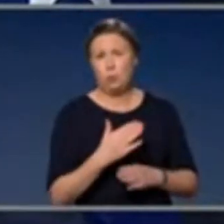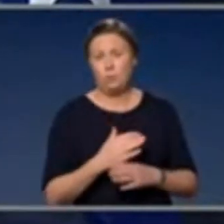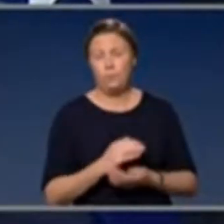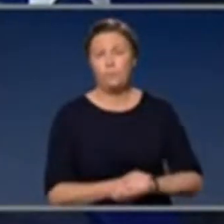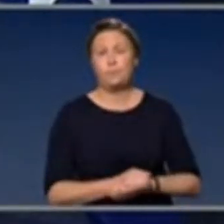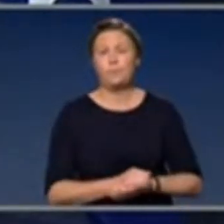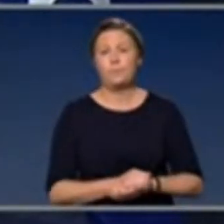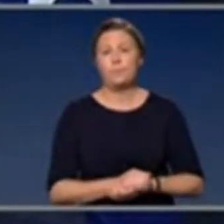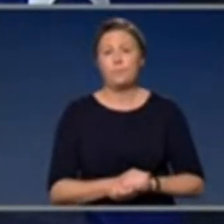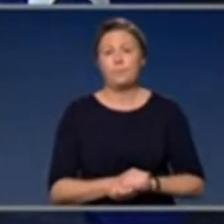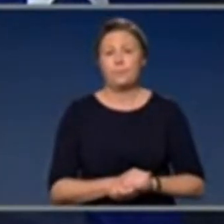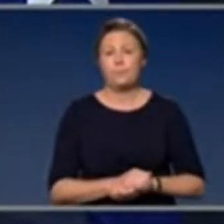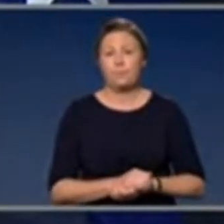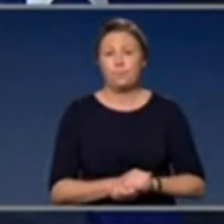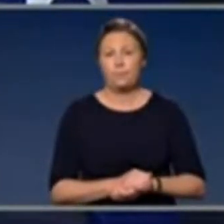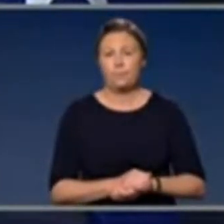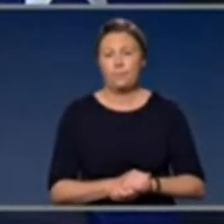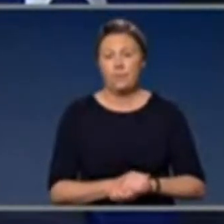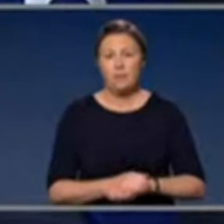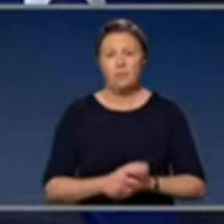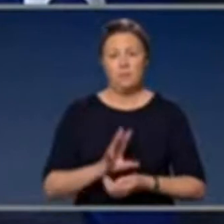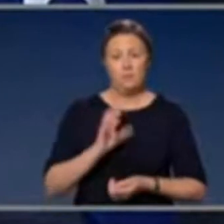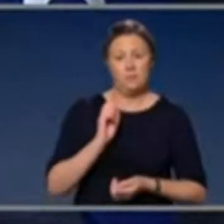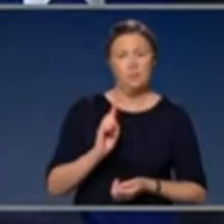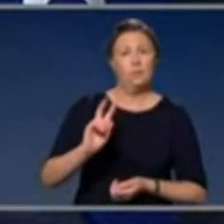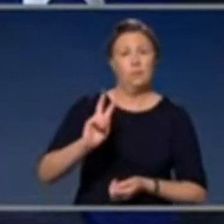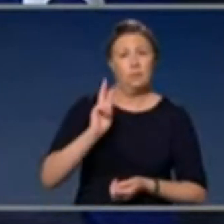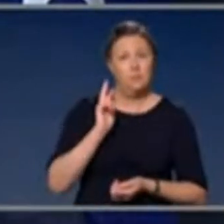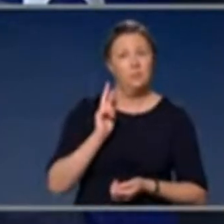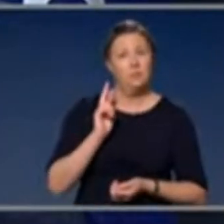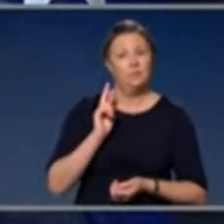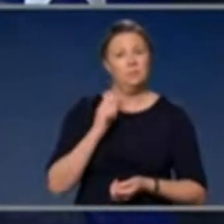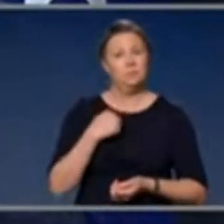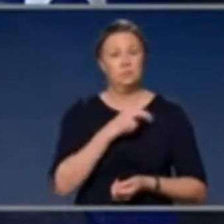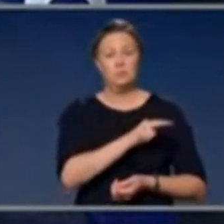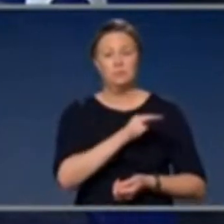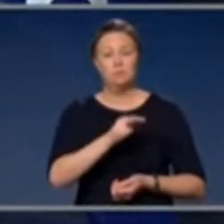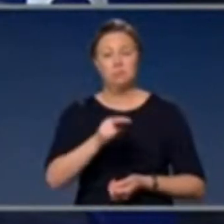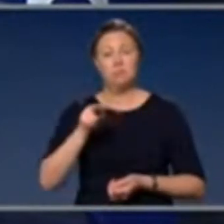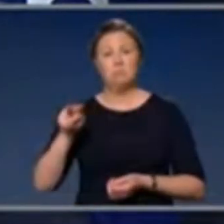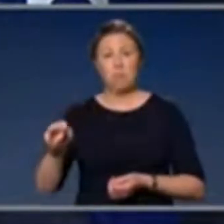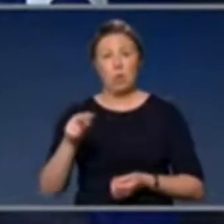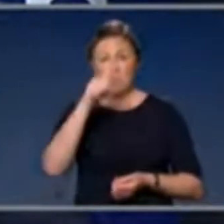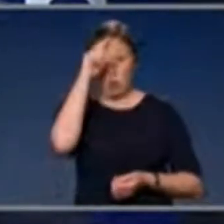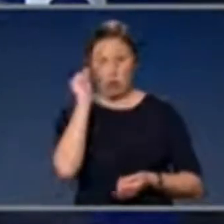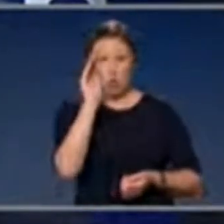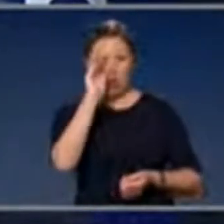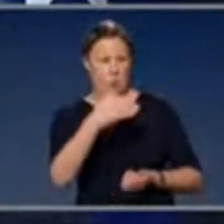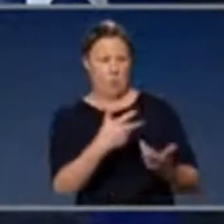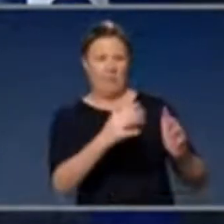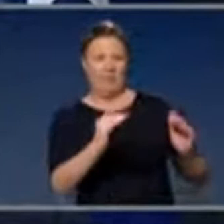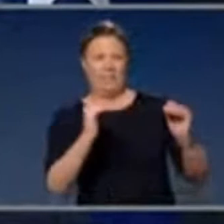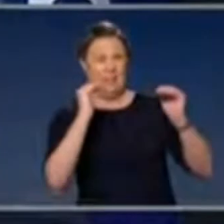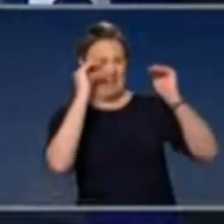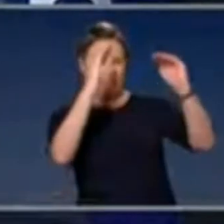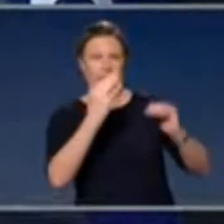to Canberra, that we have seen the number of facilities in what we call our acute Category 1 list